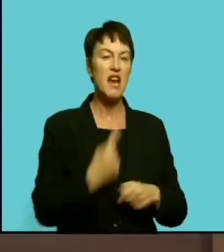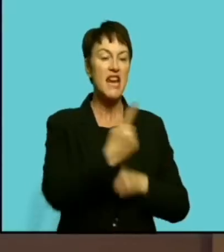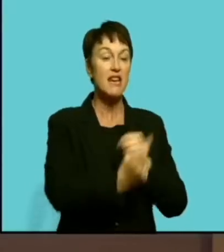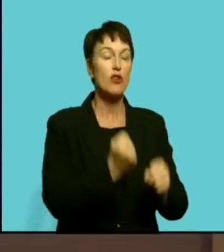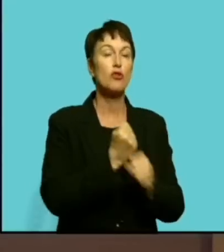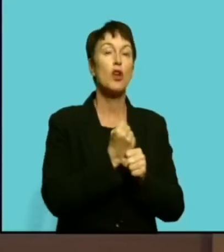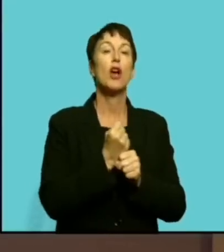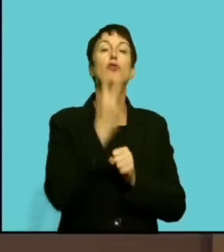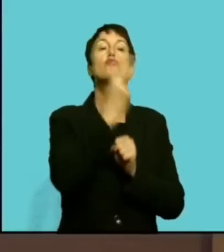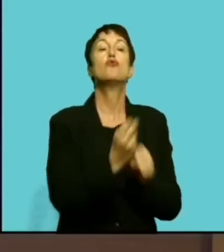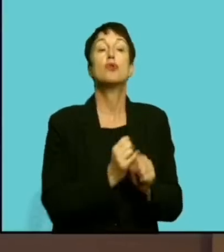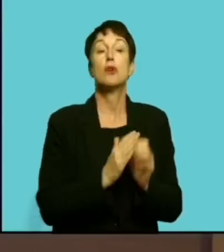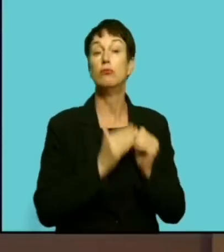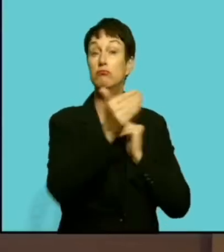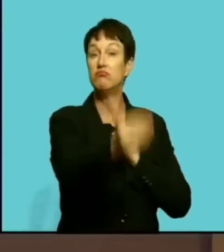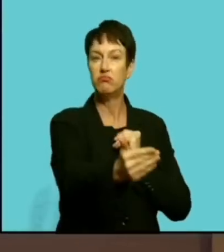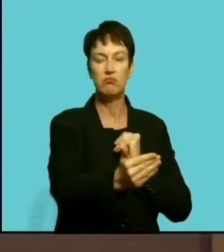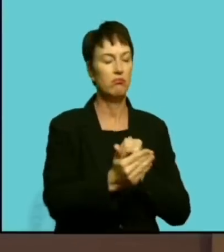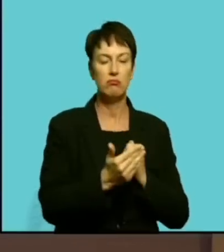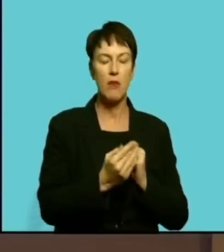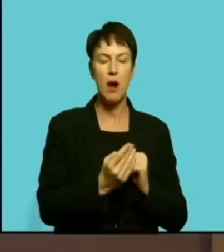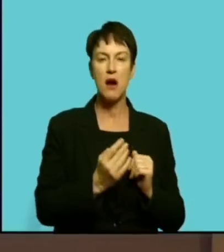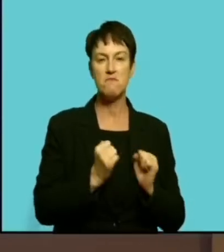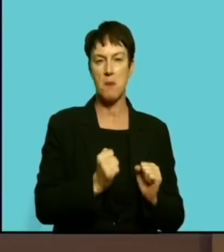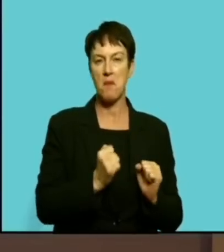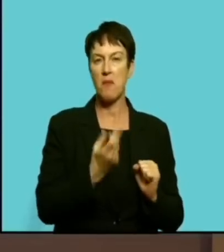and 2024.